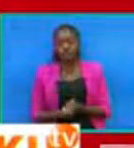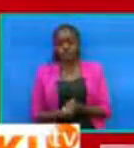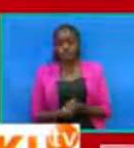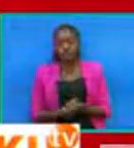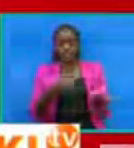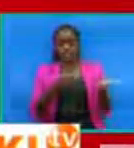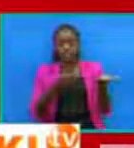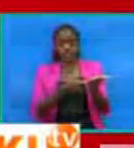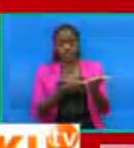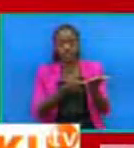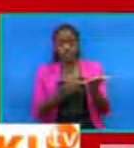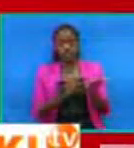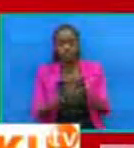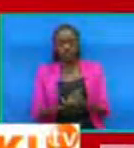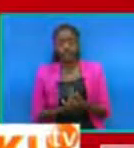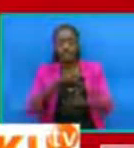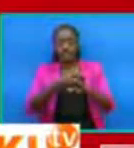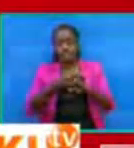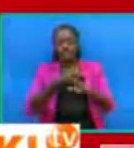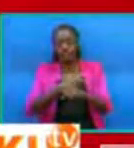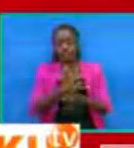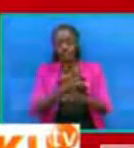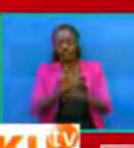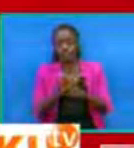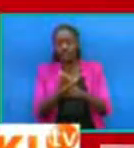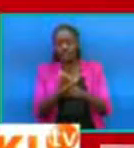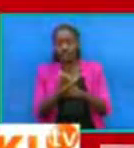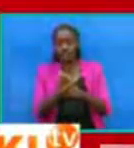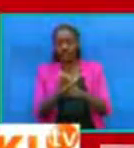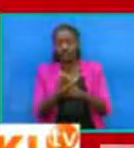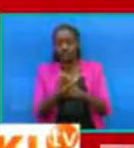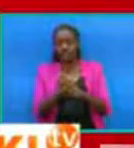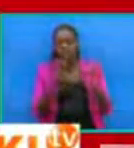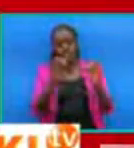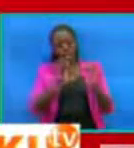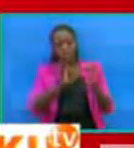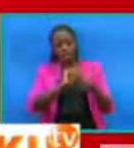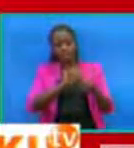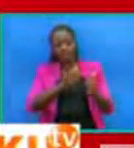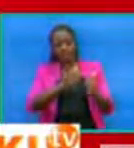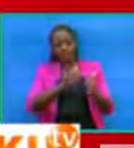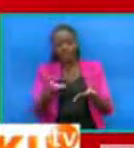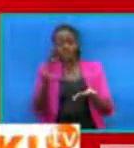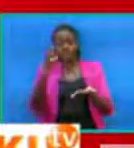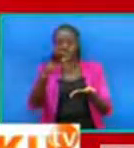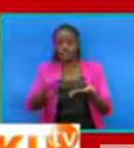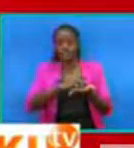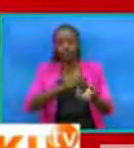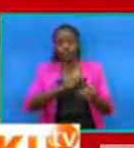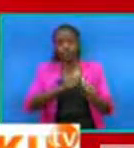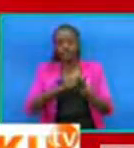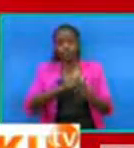technology. During COVID, there were a number of sports events which were